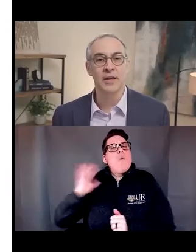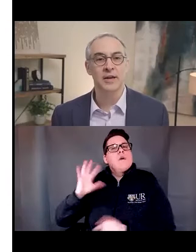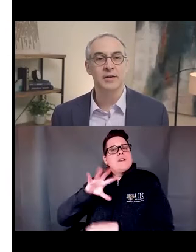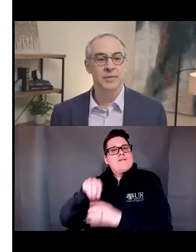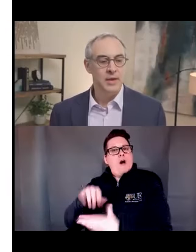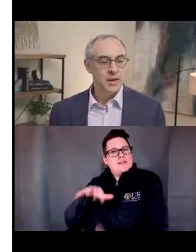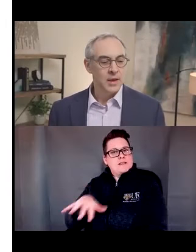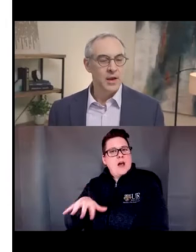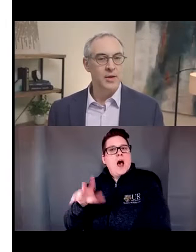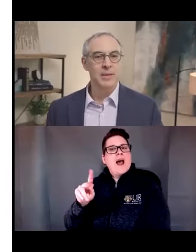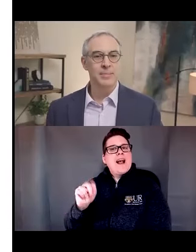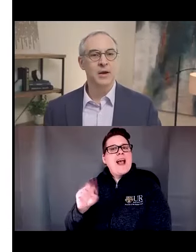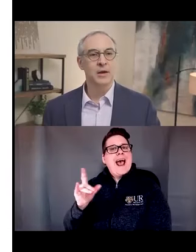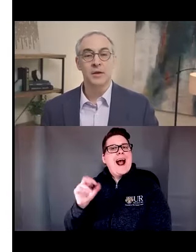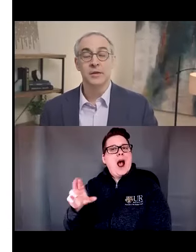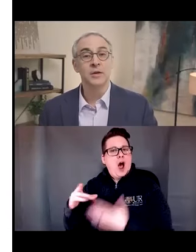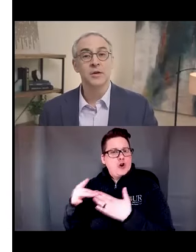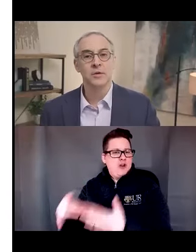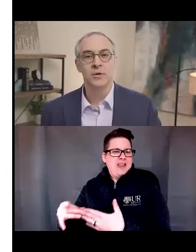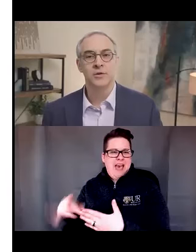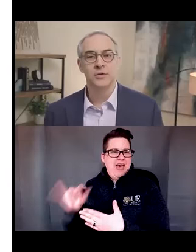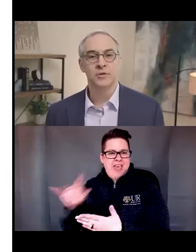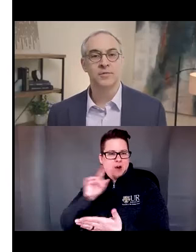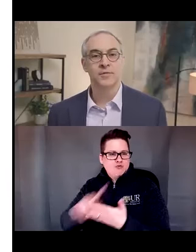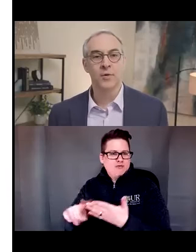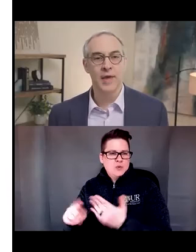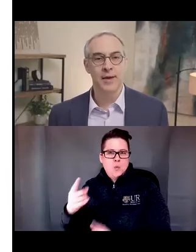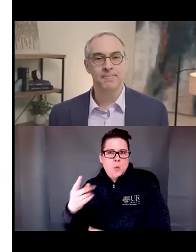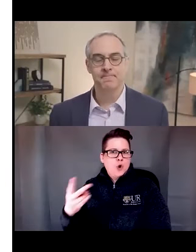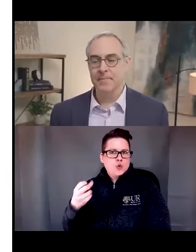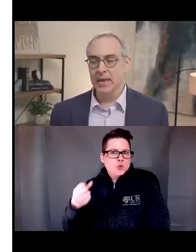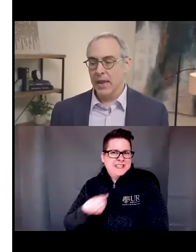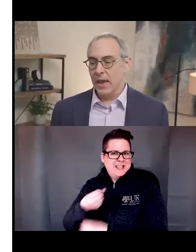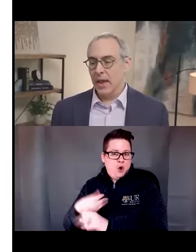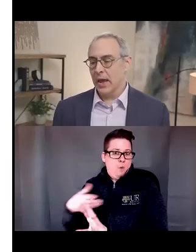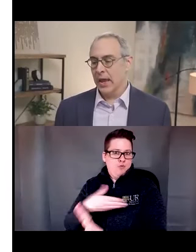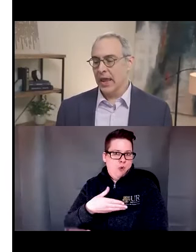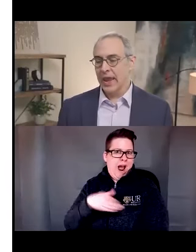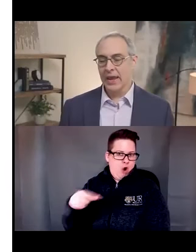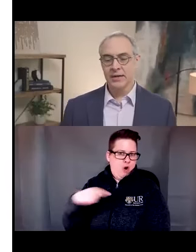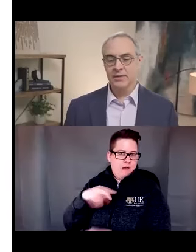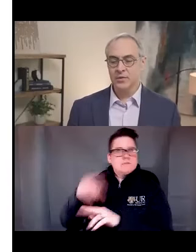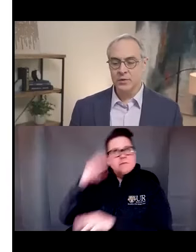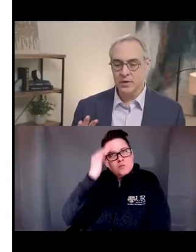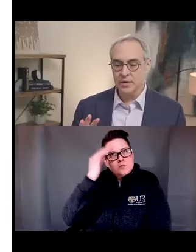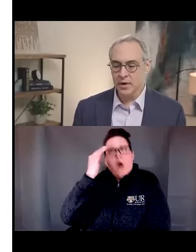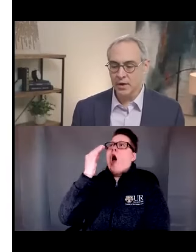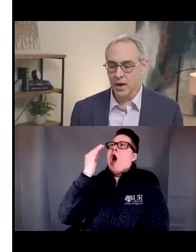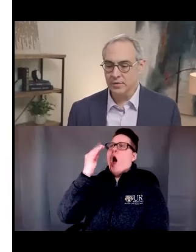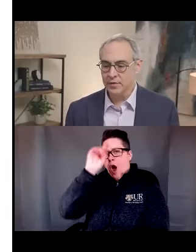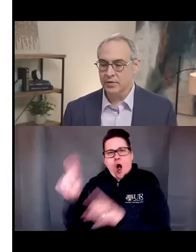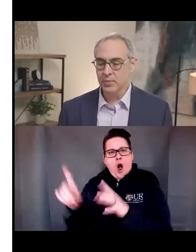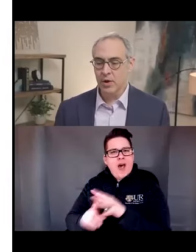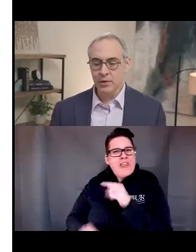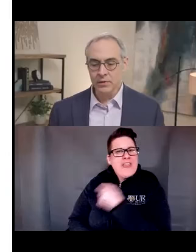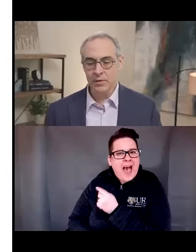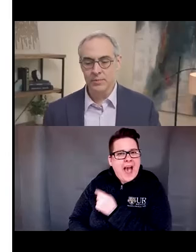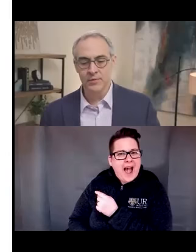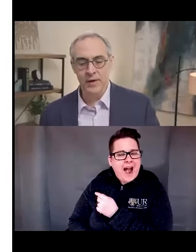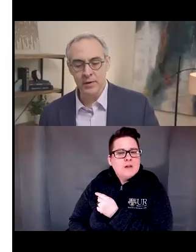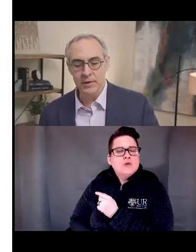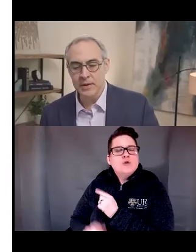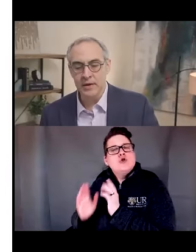Connor led maybe a year or two before that. And this was a